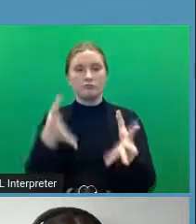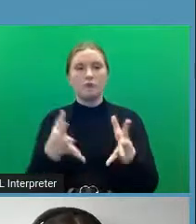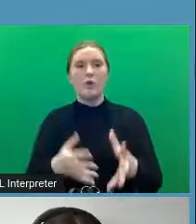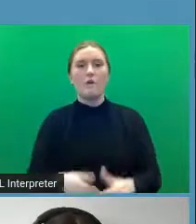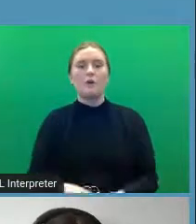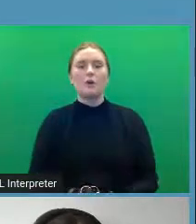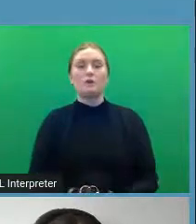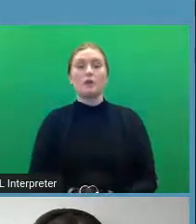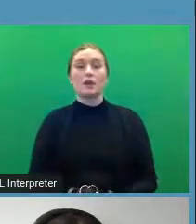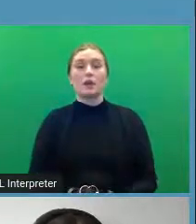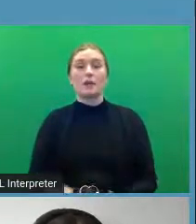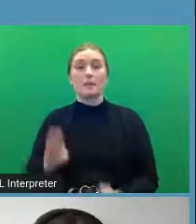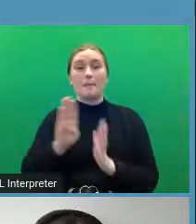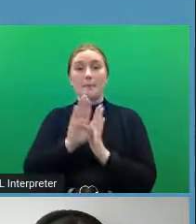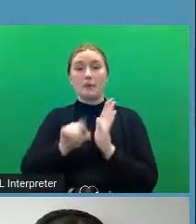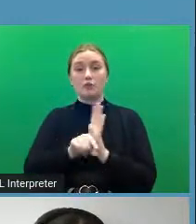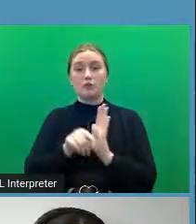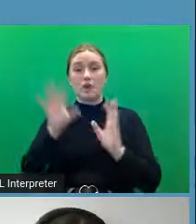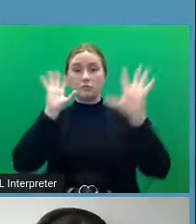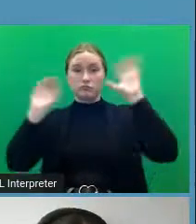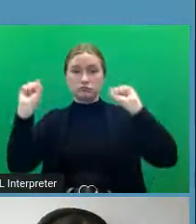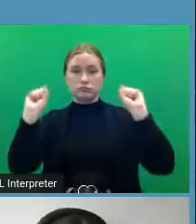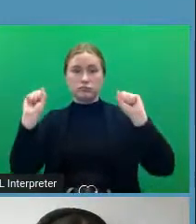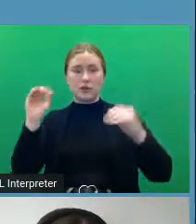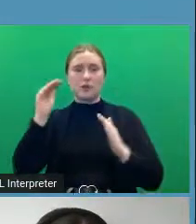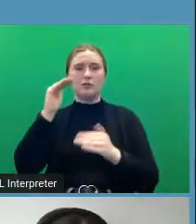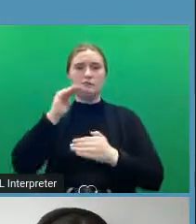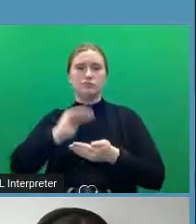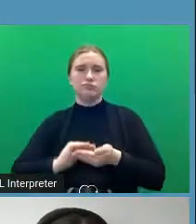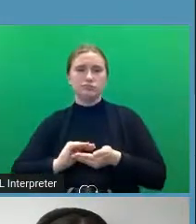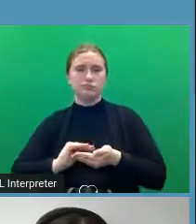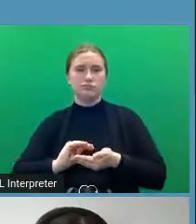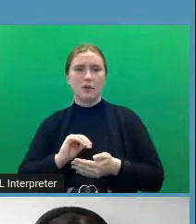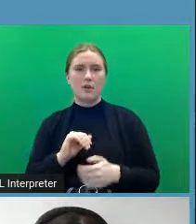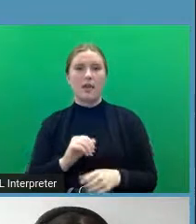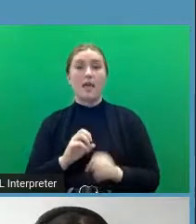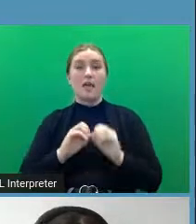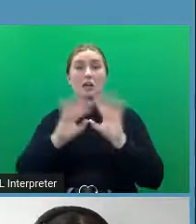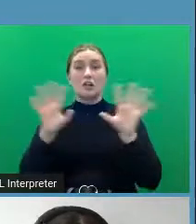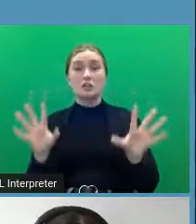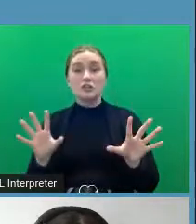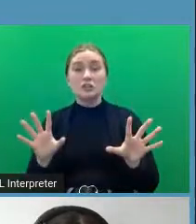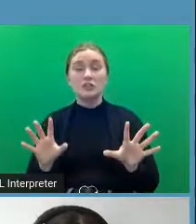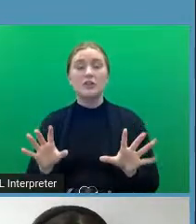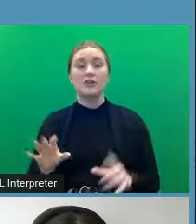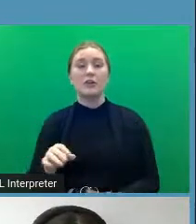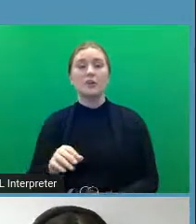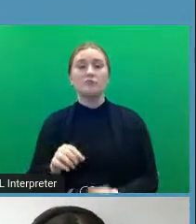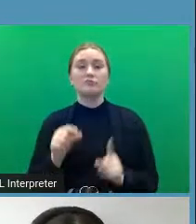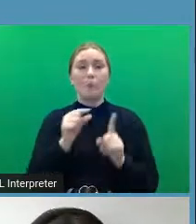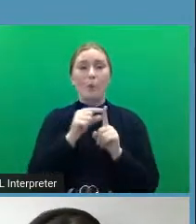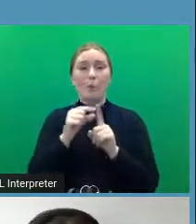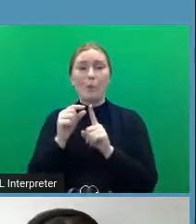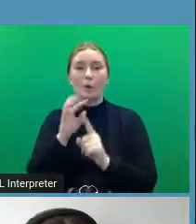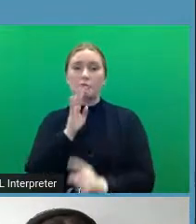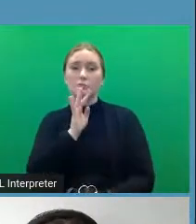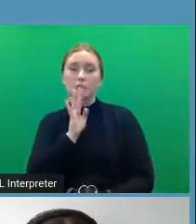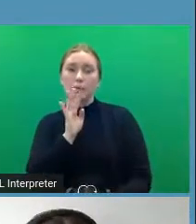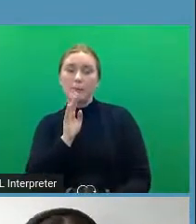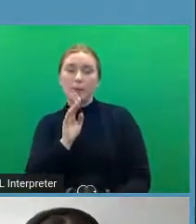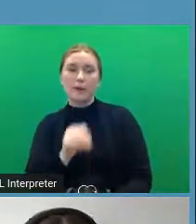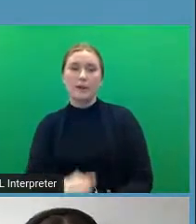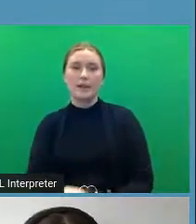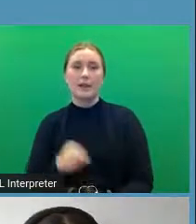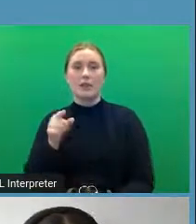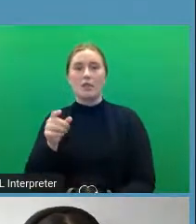background noise. You want to make sure that it's clear and understandable content because that is also a